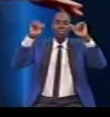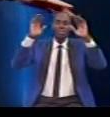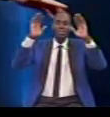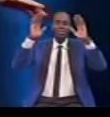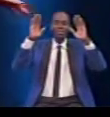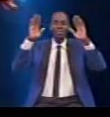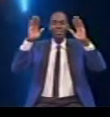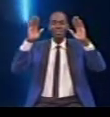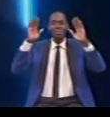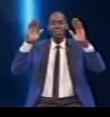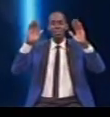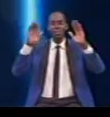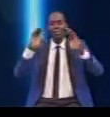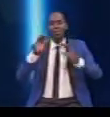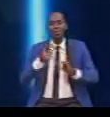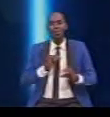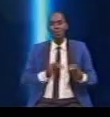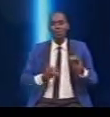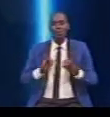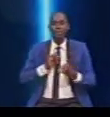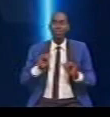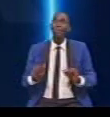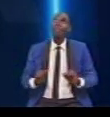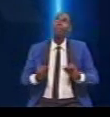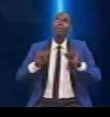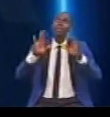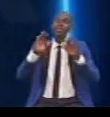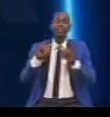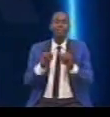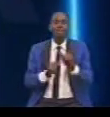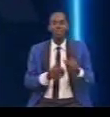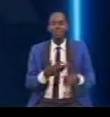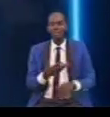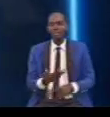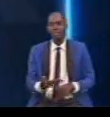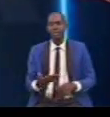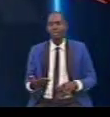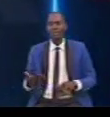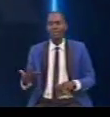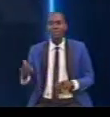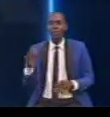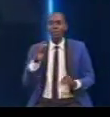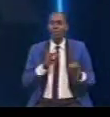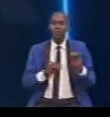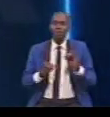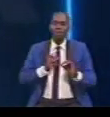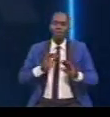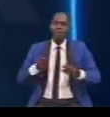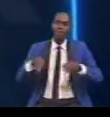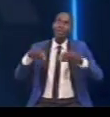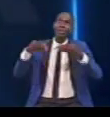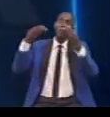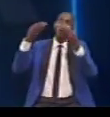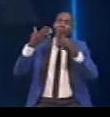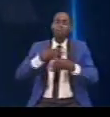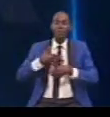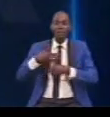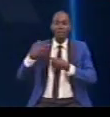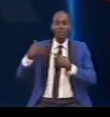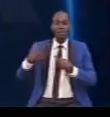surrender. Oh, I surrender everything. Oh, I give You my